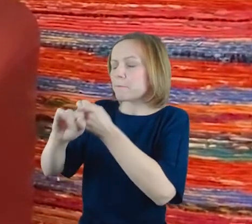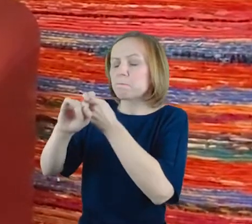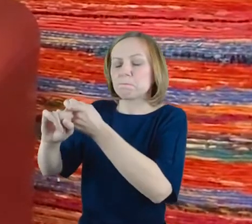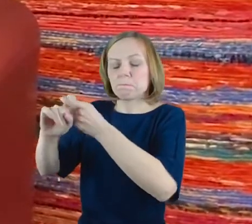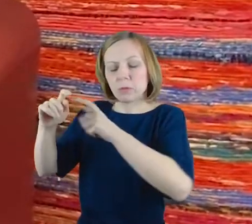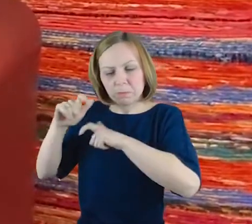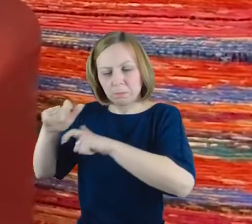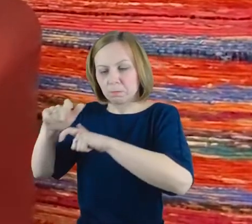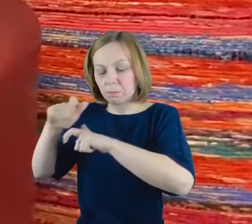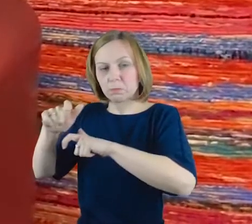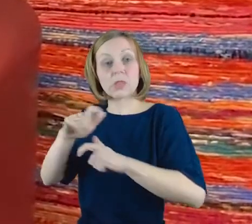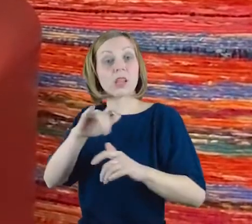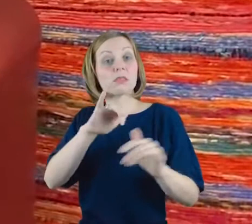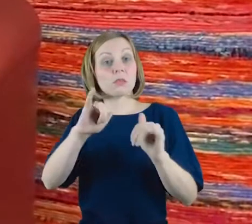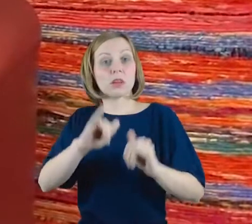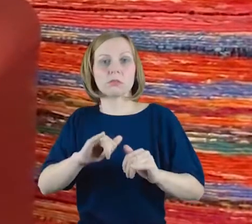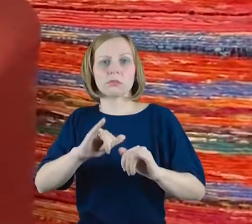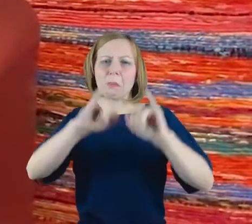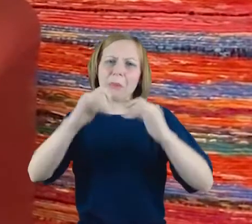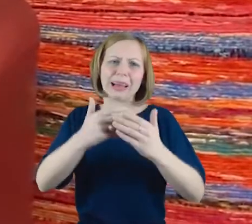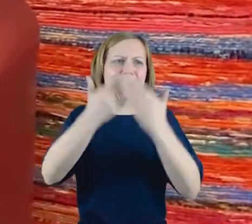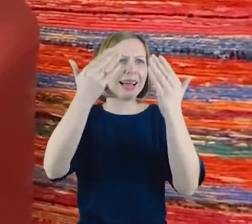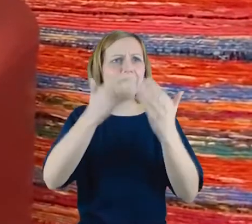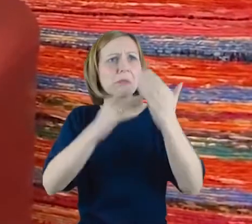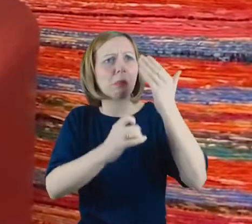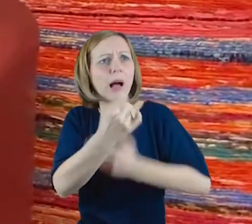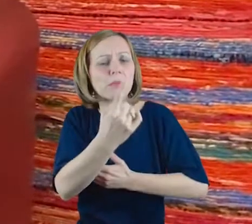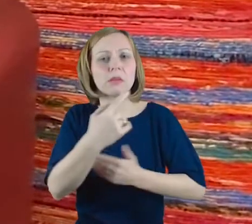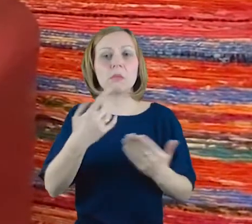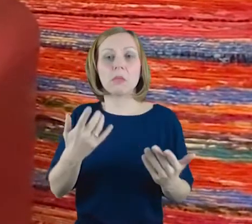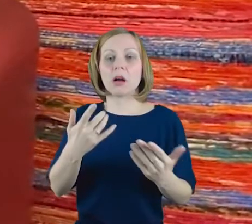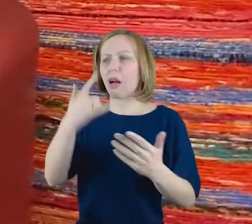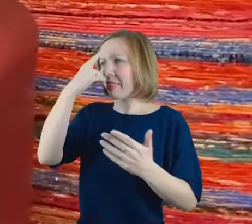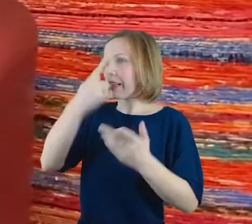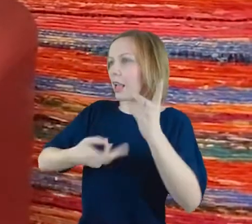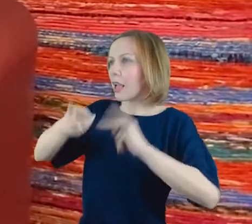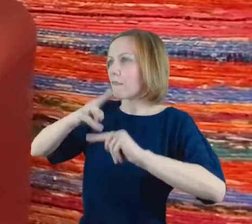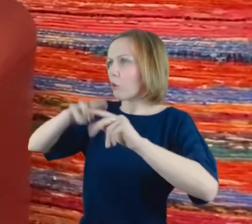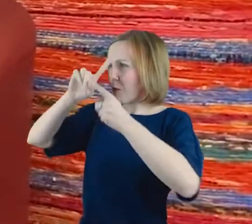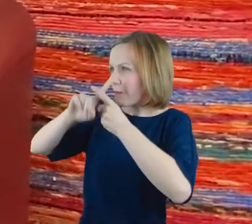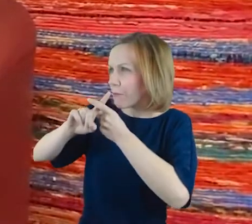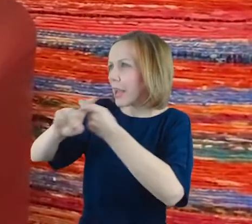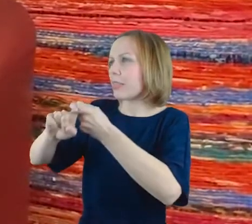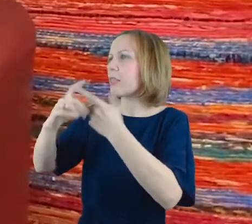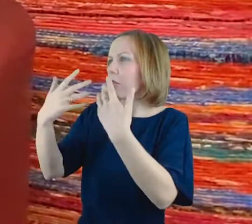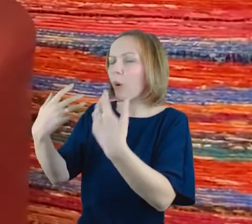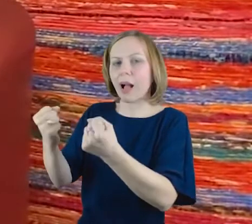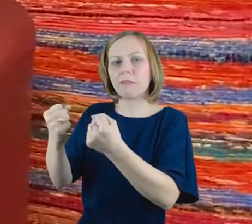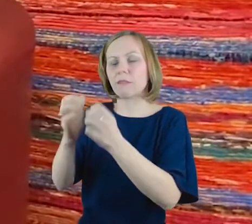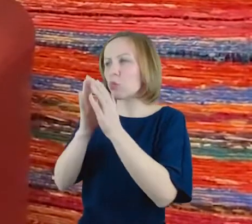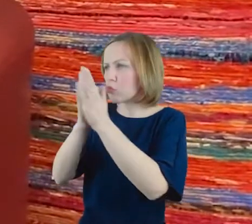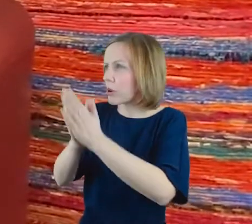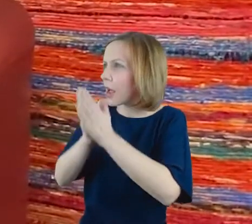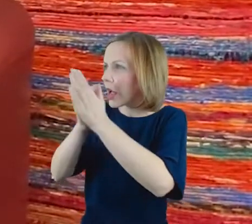when days have gone bad and things like that. But I think as long as you keep your faith, keep praying, then the